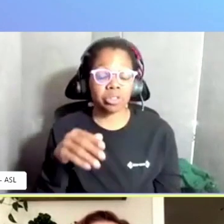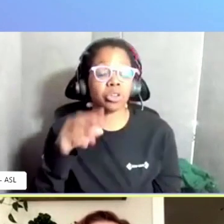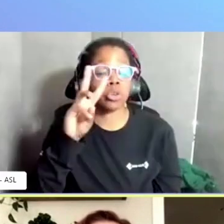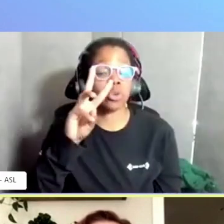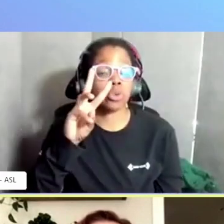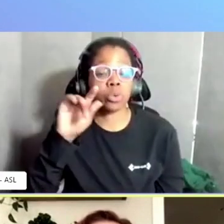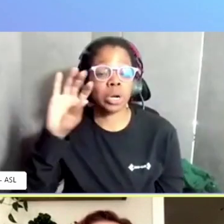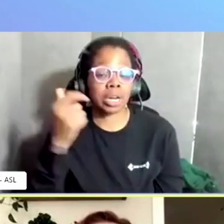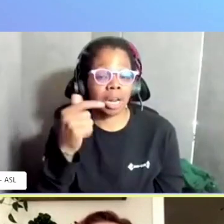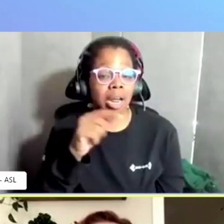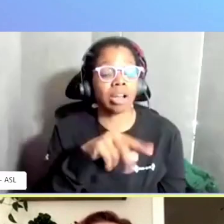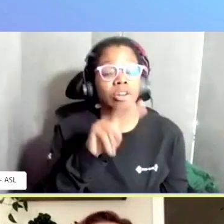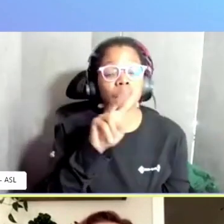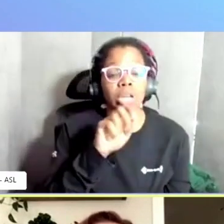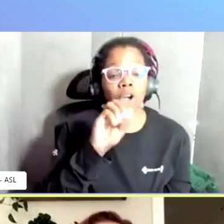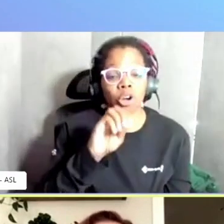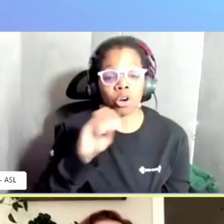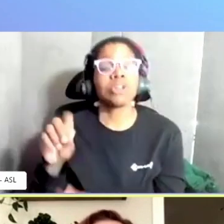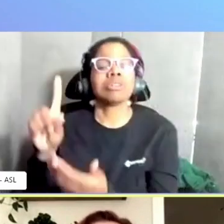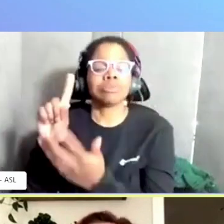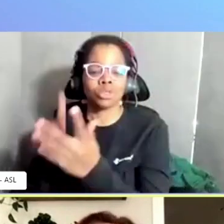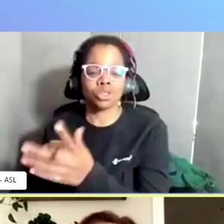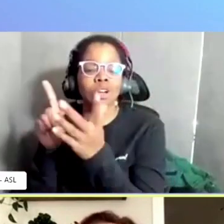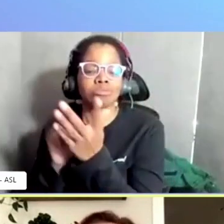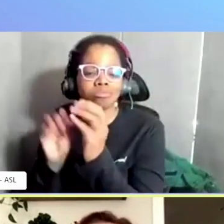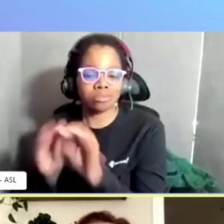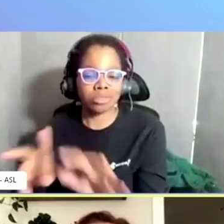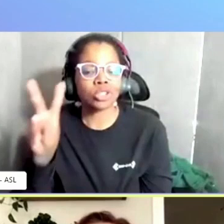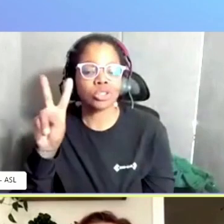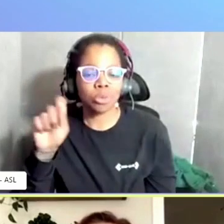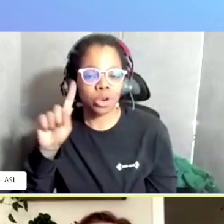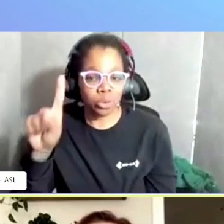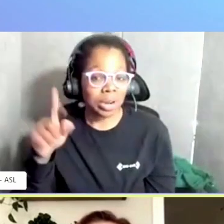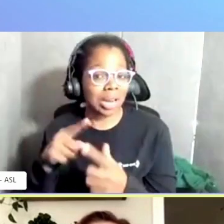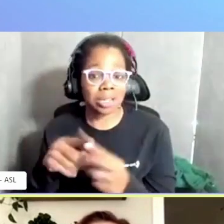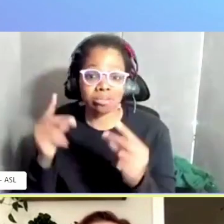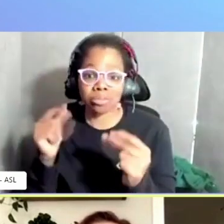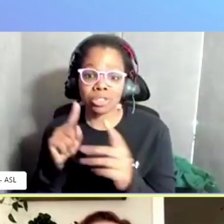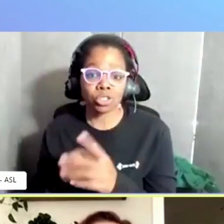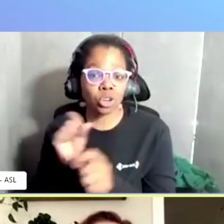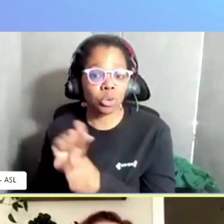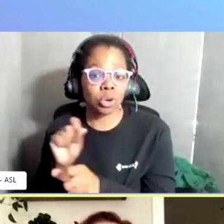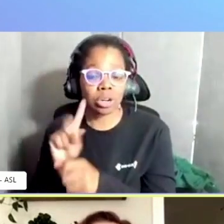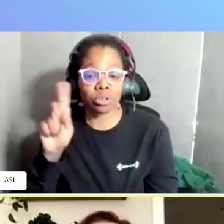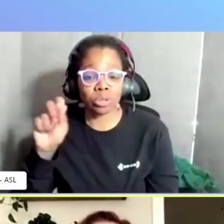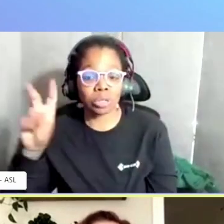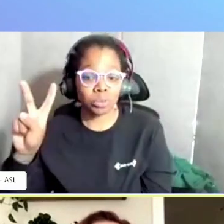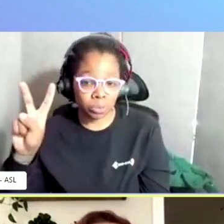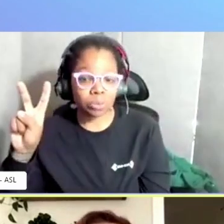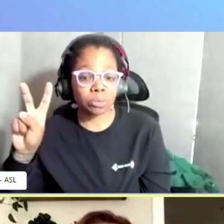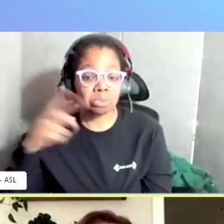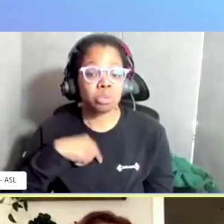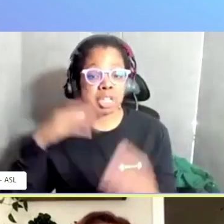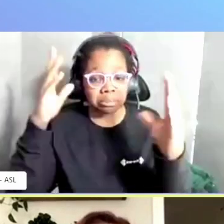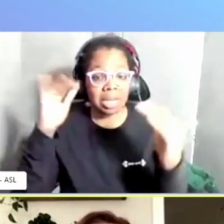the version 2.1 was published. Almost immediately, work was started on 2.2, and we expect